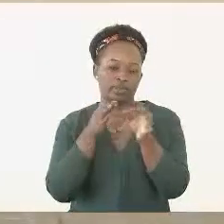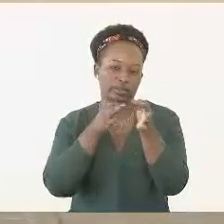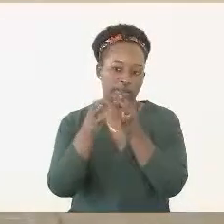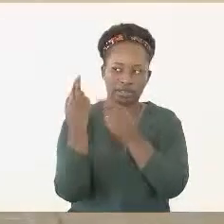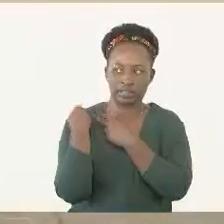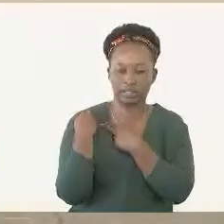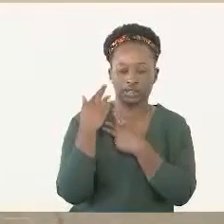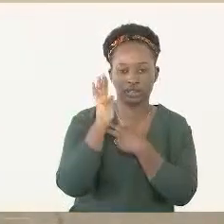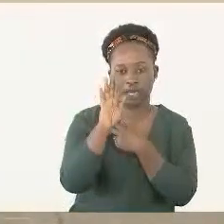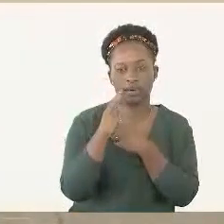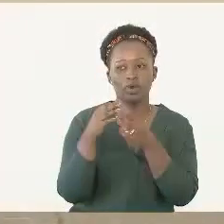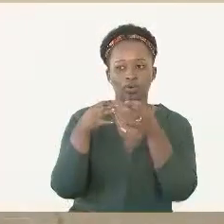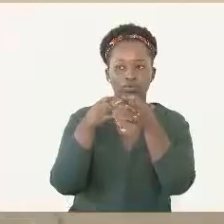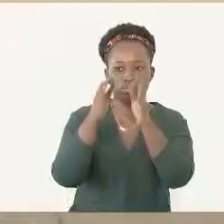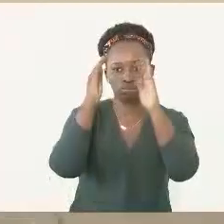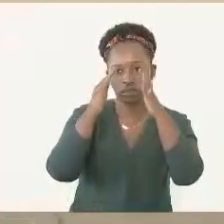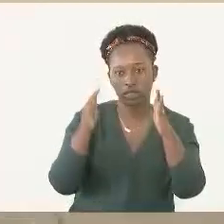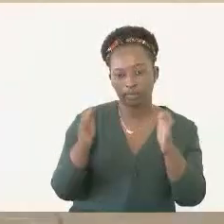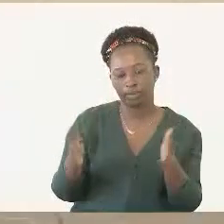the bone marrow to produce